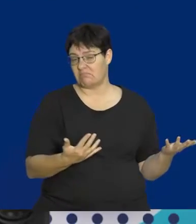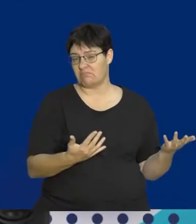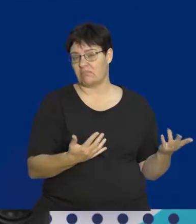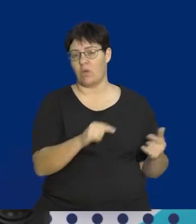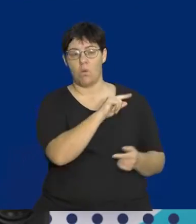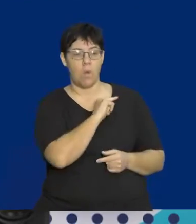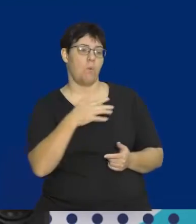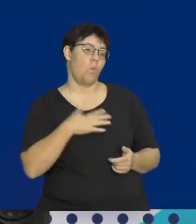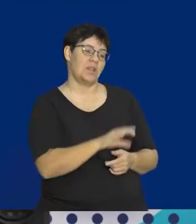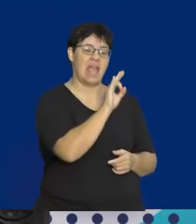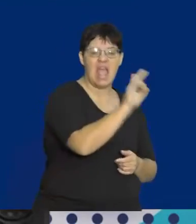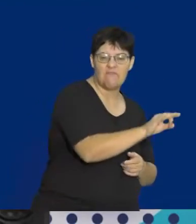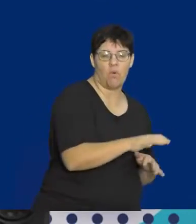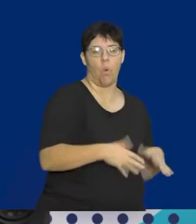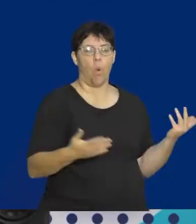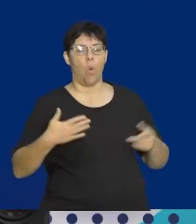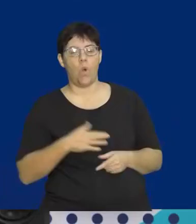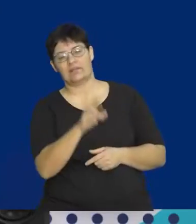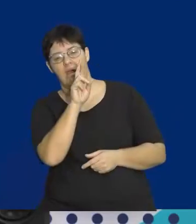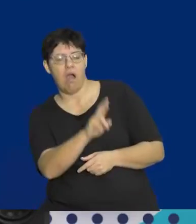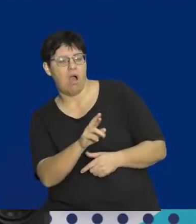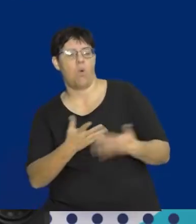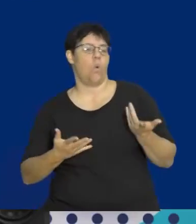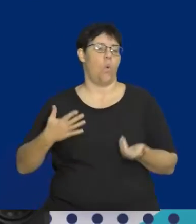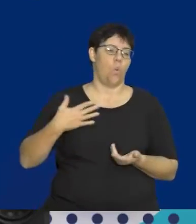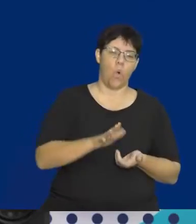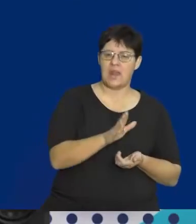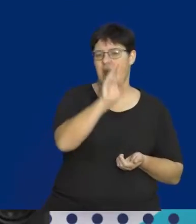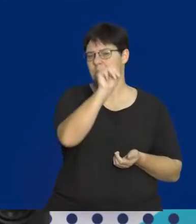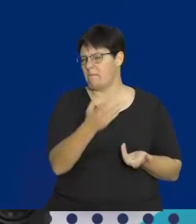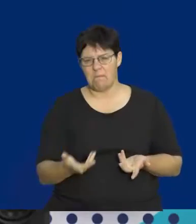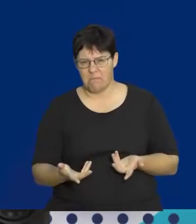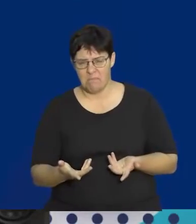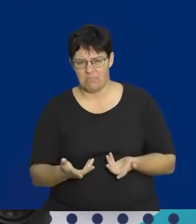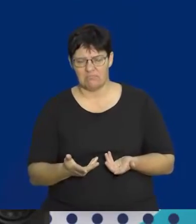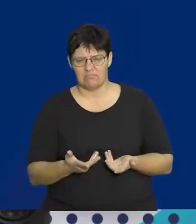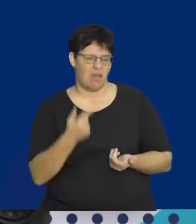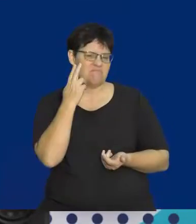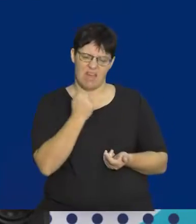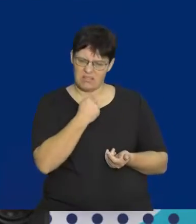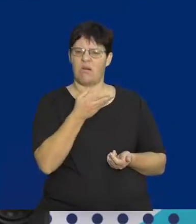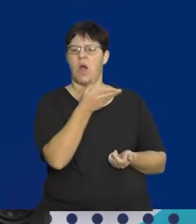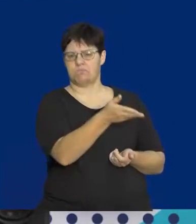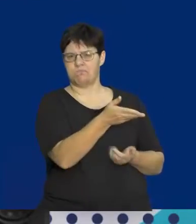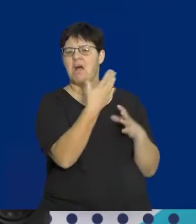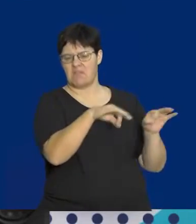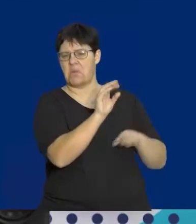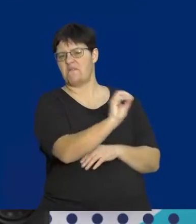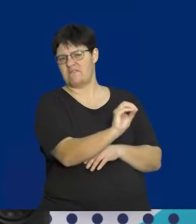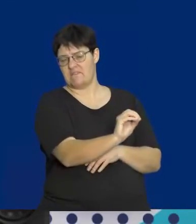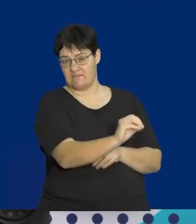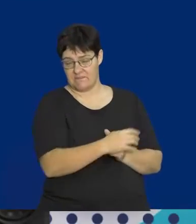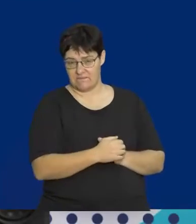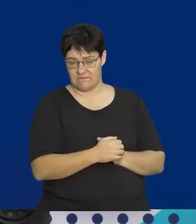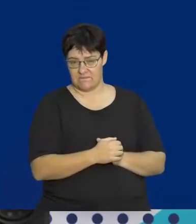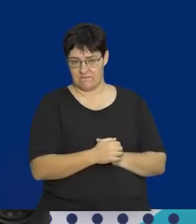that's because I'm looking for force, or whether I'm looking for R, or whether I'm looking for M, it's nice. We've got values, we substitute